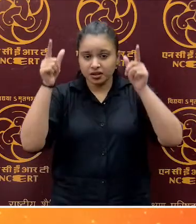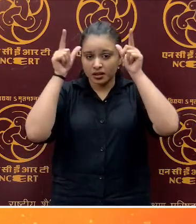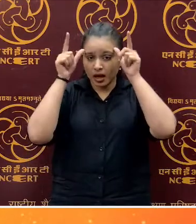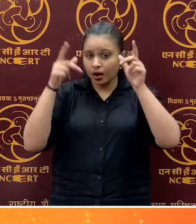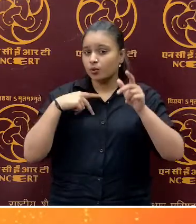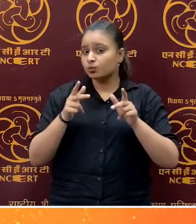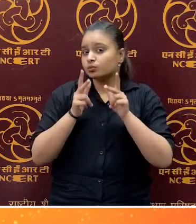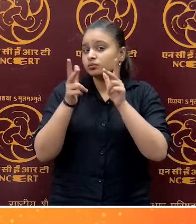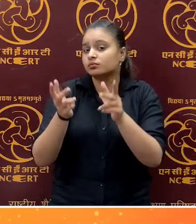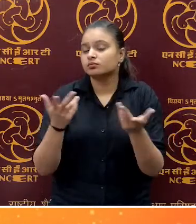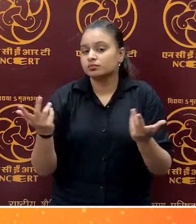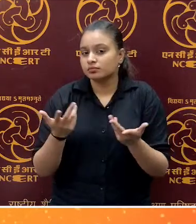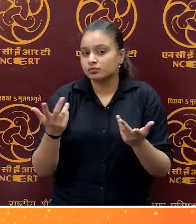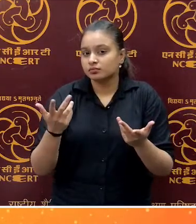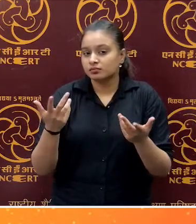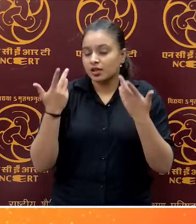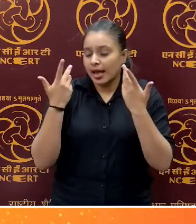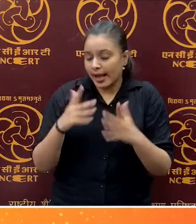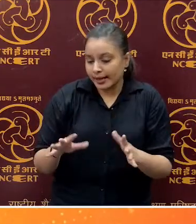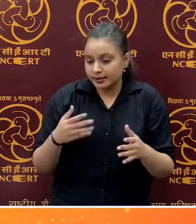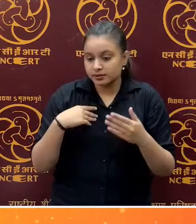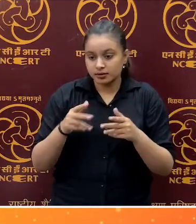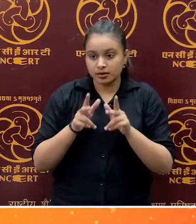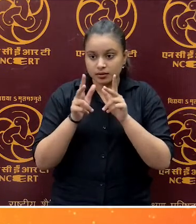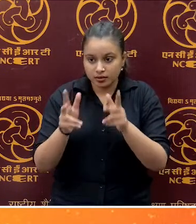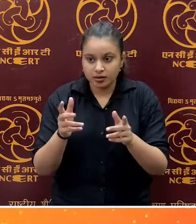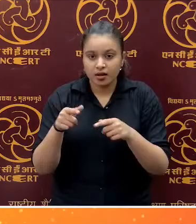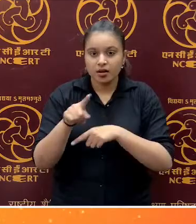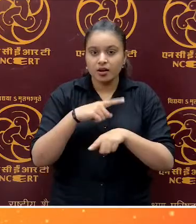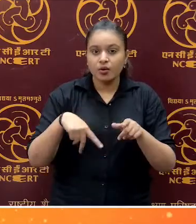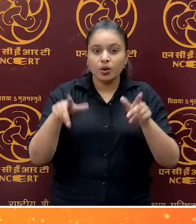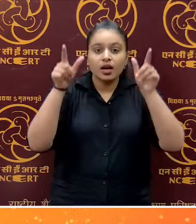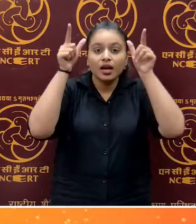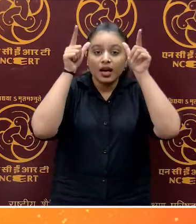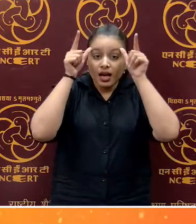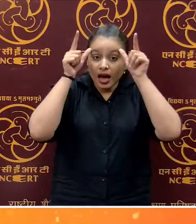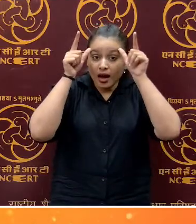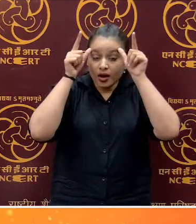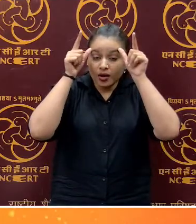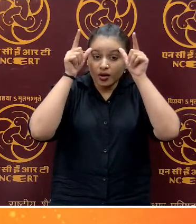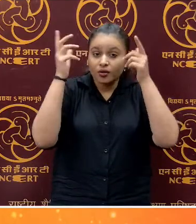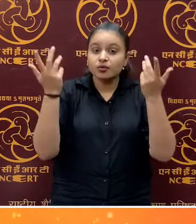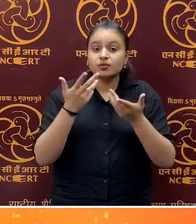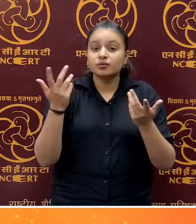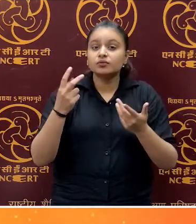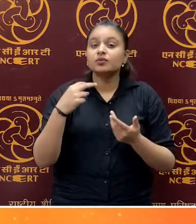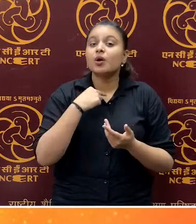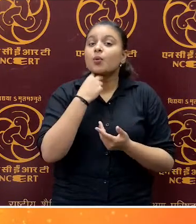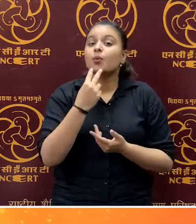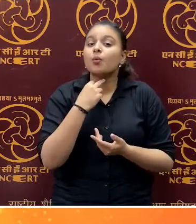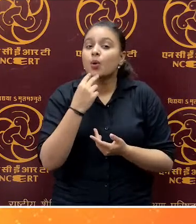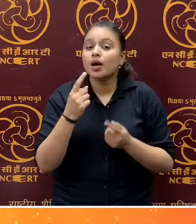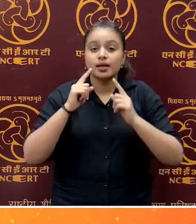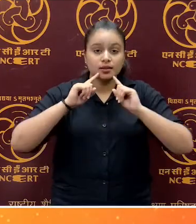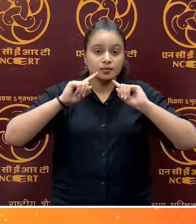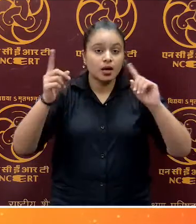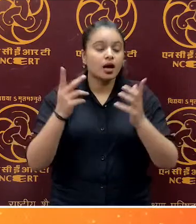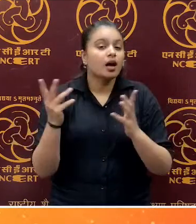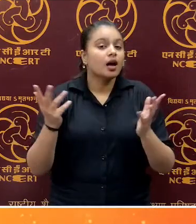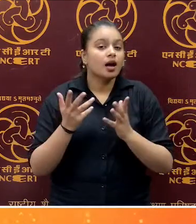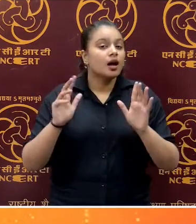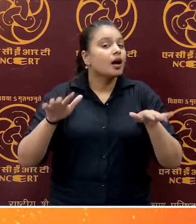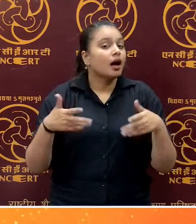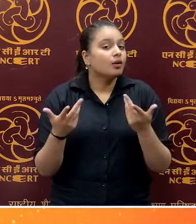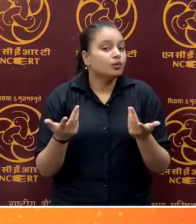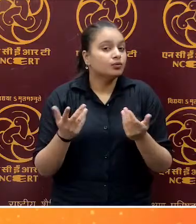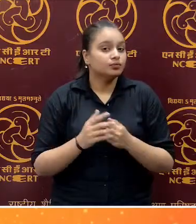say before telling anything, Harpreet? Do you know how a cow pronounces or says anything? What sound does